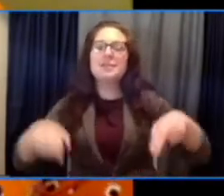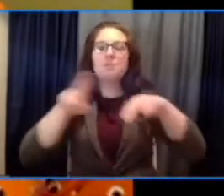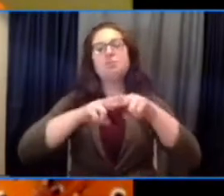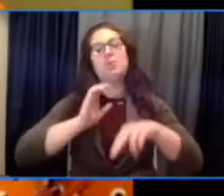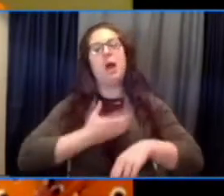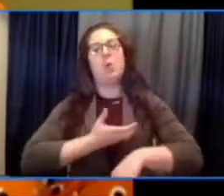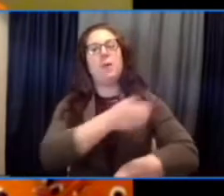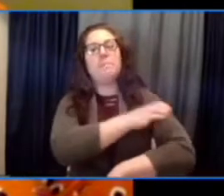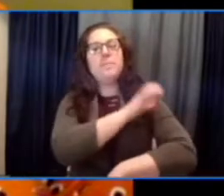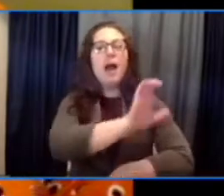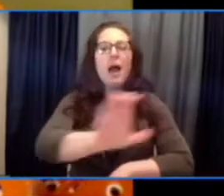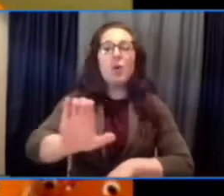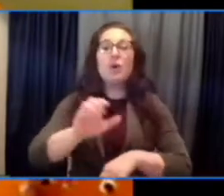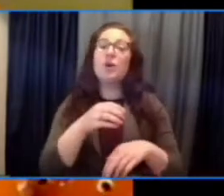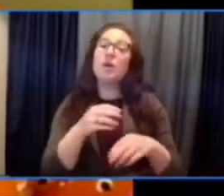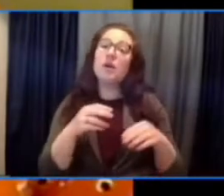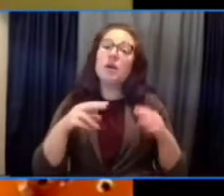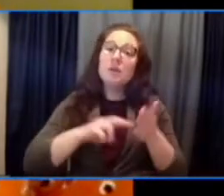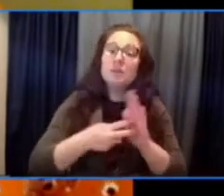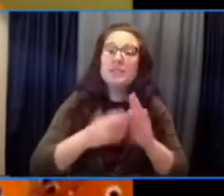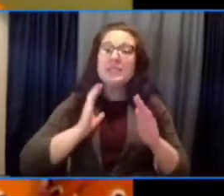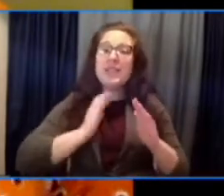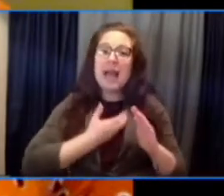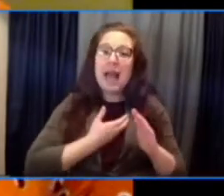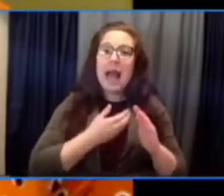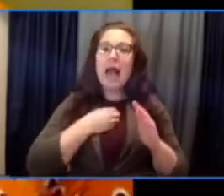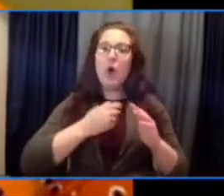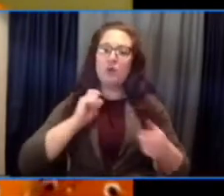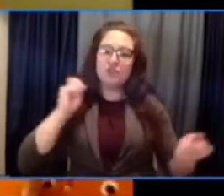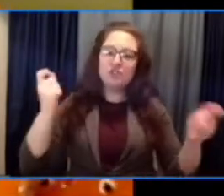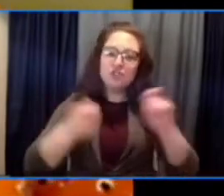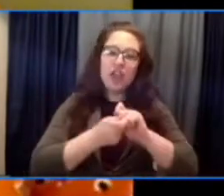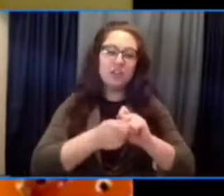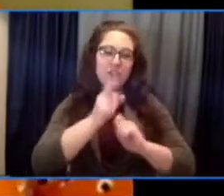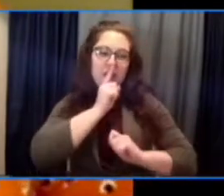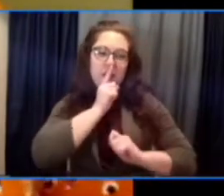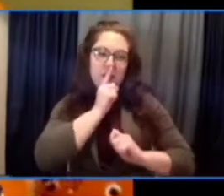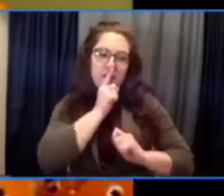the movement into the halls of power. And right now, the movement is